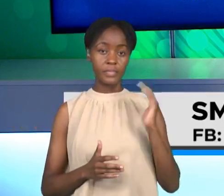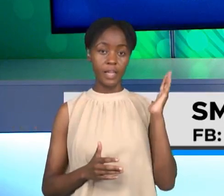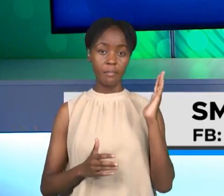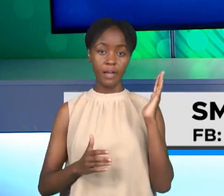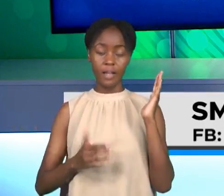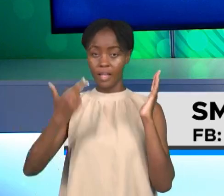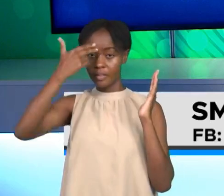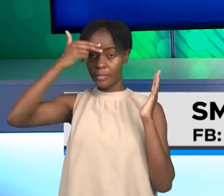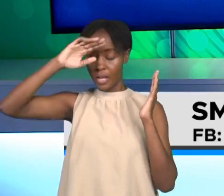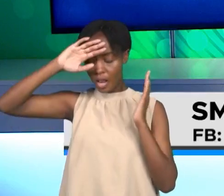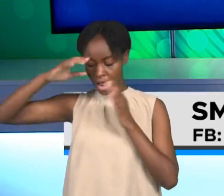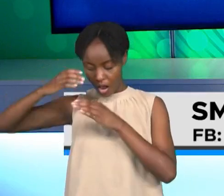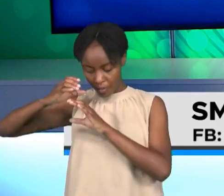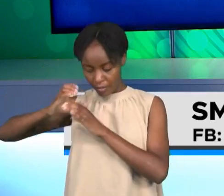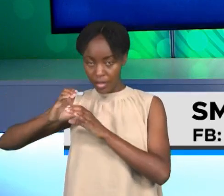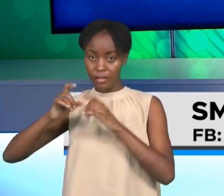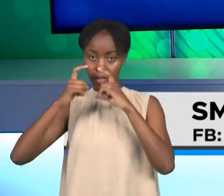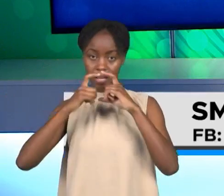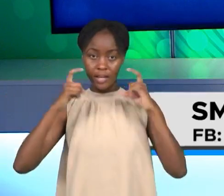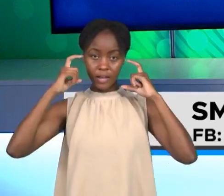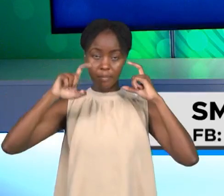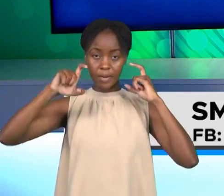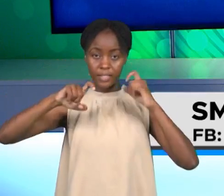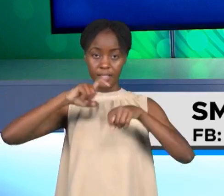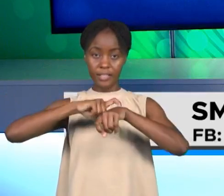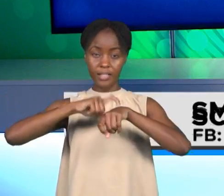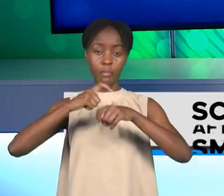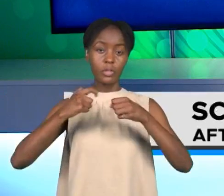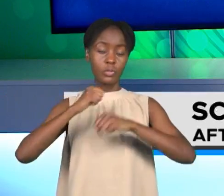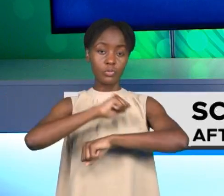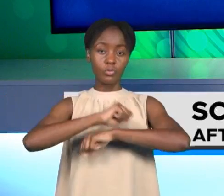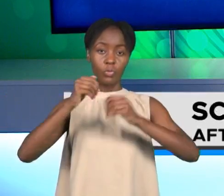and mandatory wearing of masks as schools reopened in Ghana for